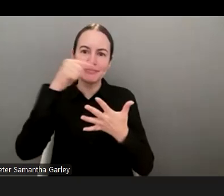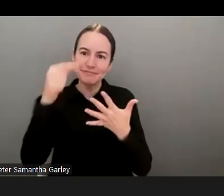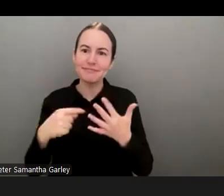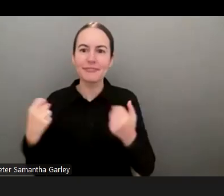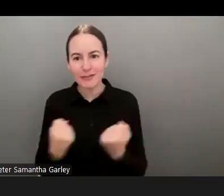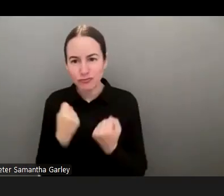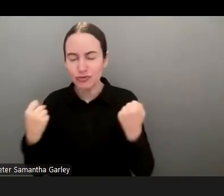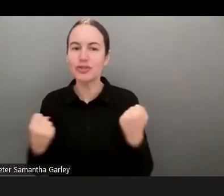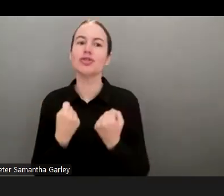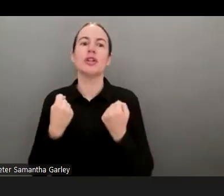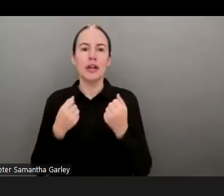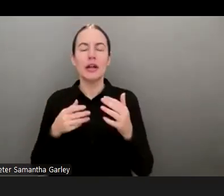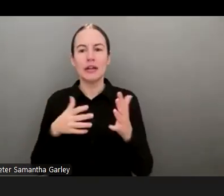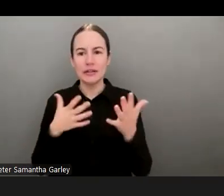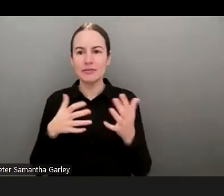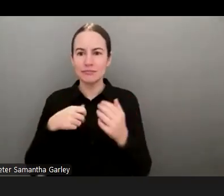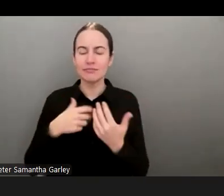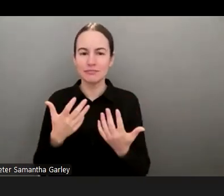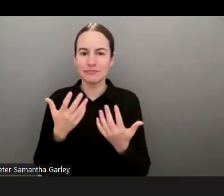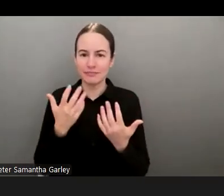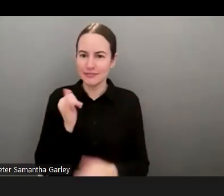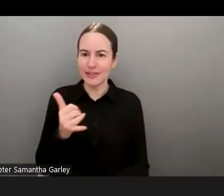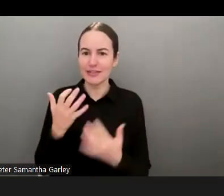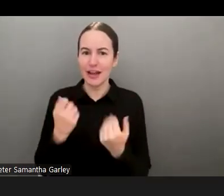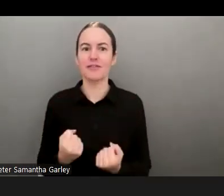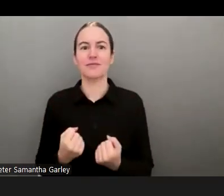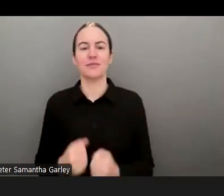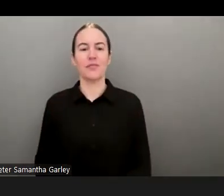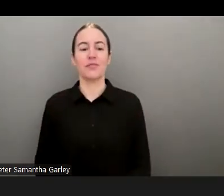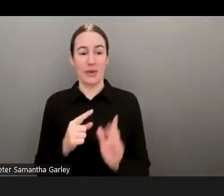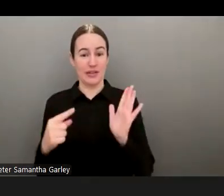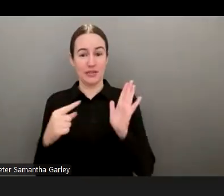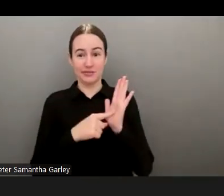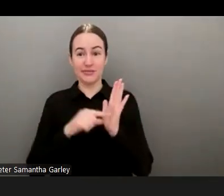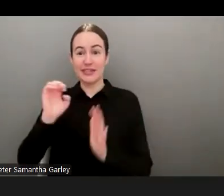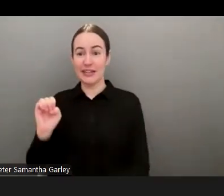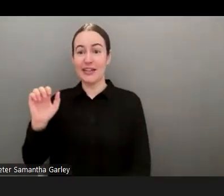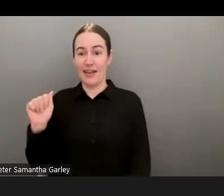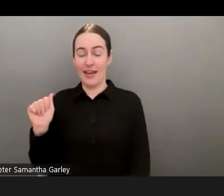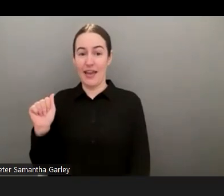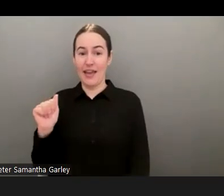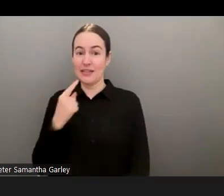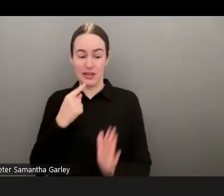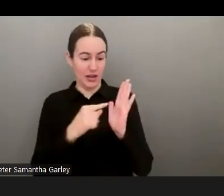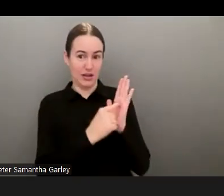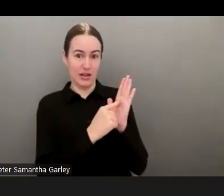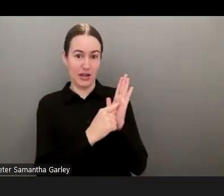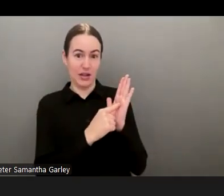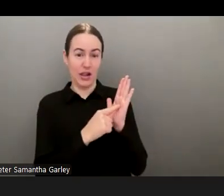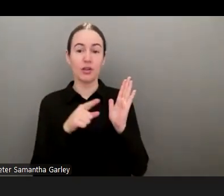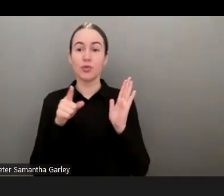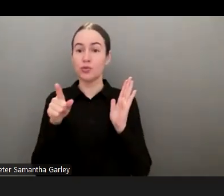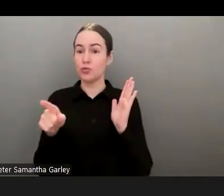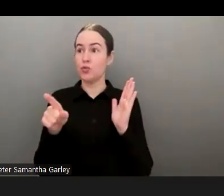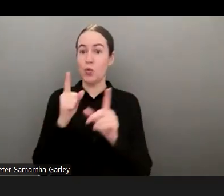there is a really strong thing in the act where it says that if somebody is not compliant, that they risk actually be taking off market,